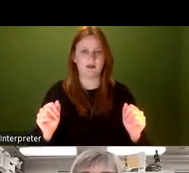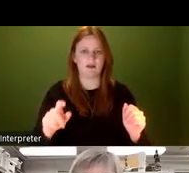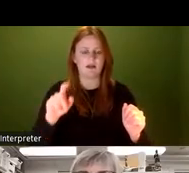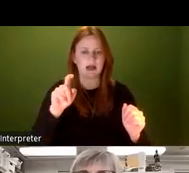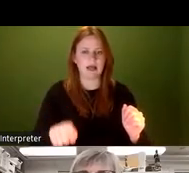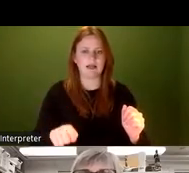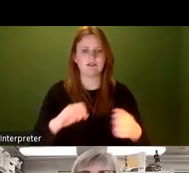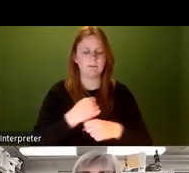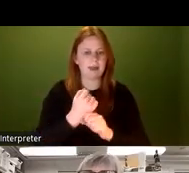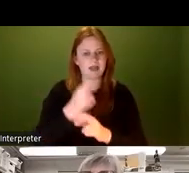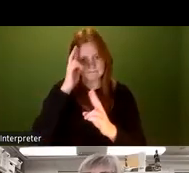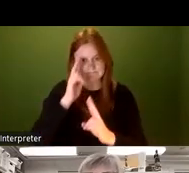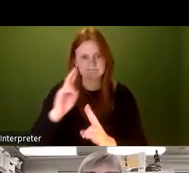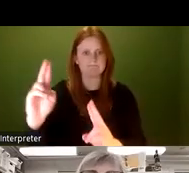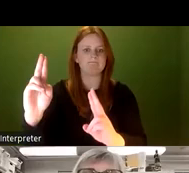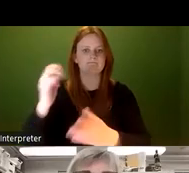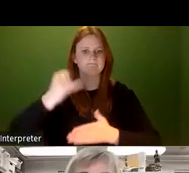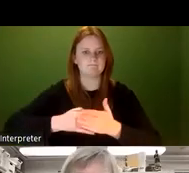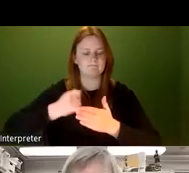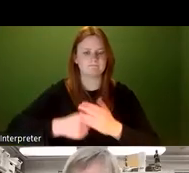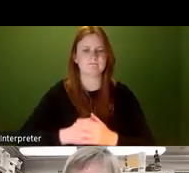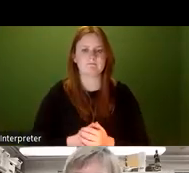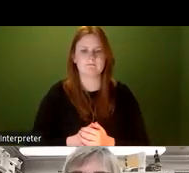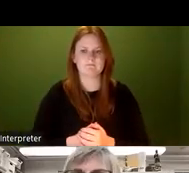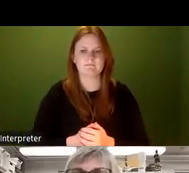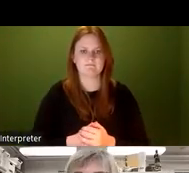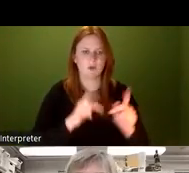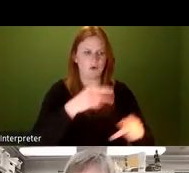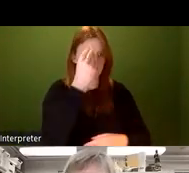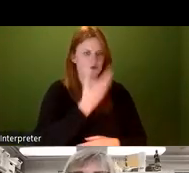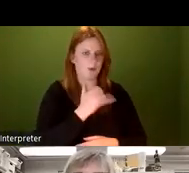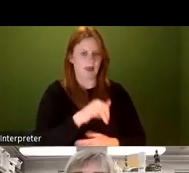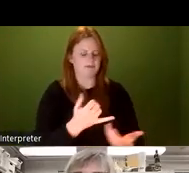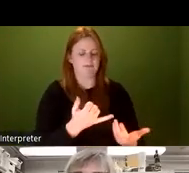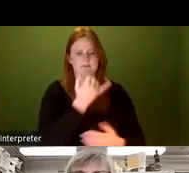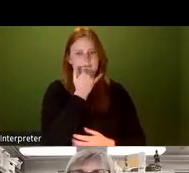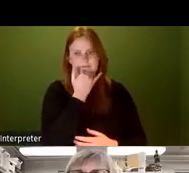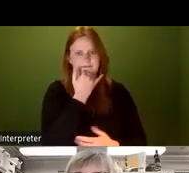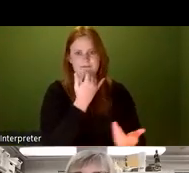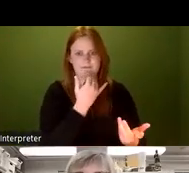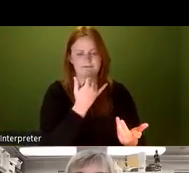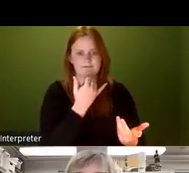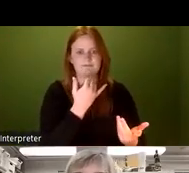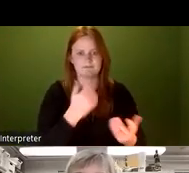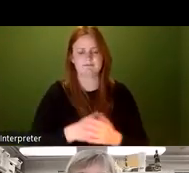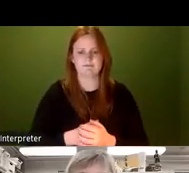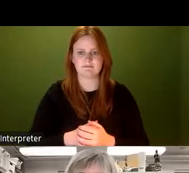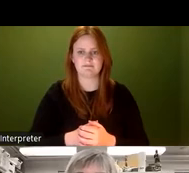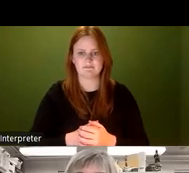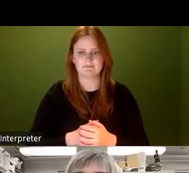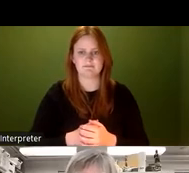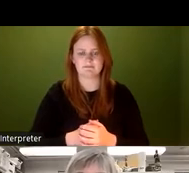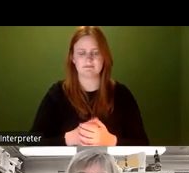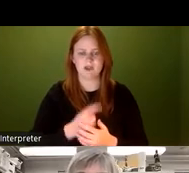tribute piece, because whoever told me that was wrong. And it was really